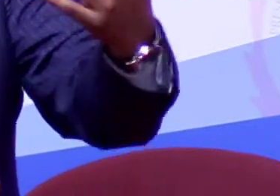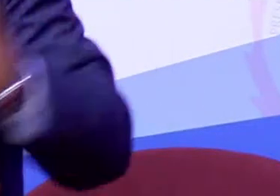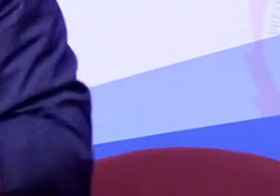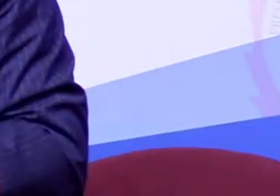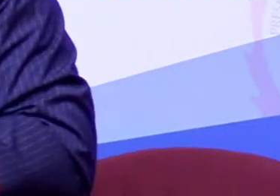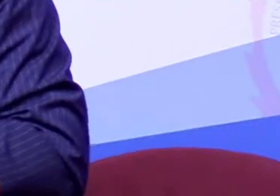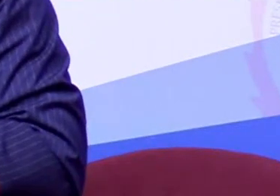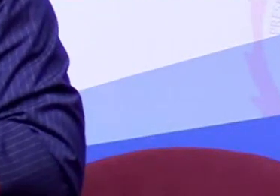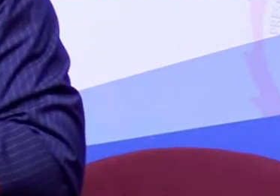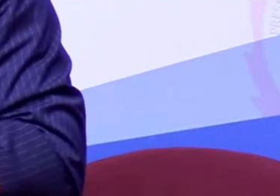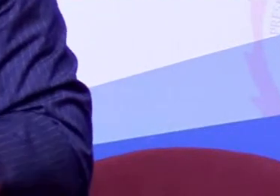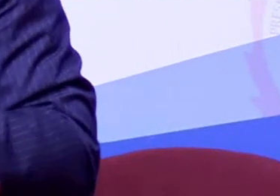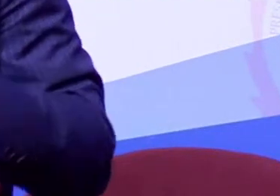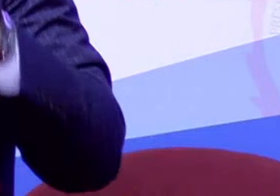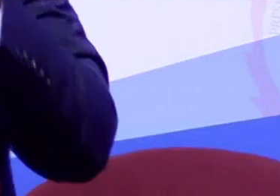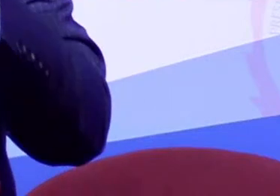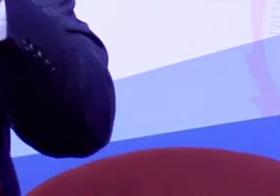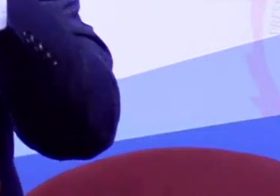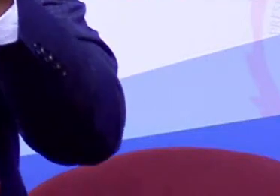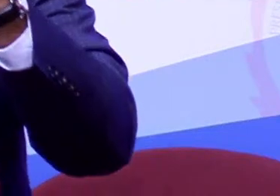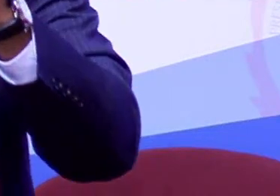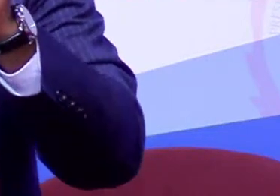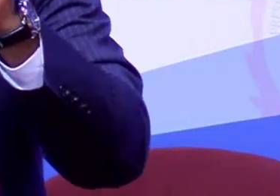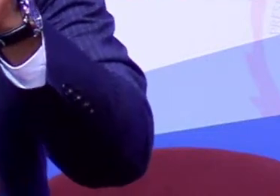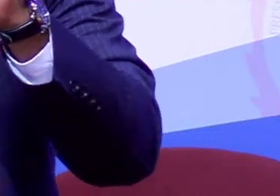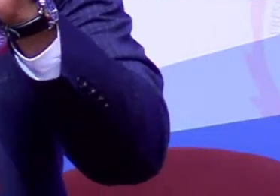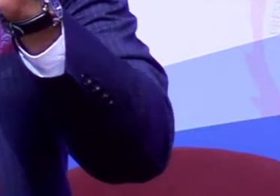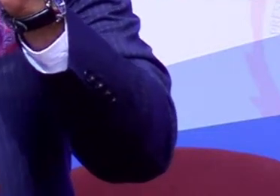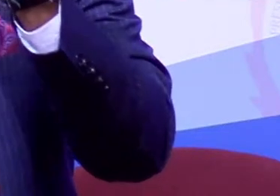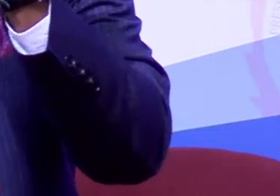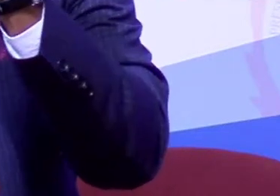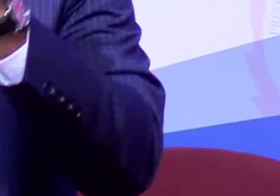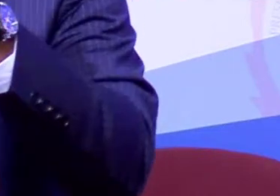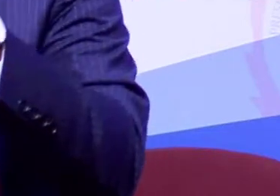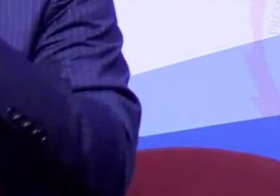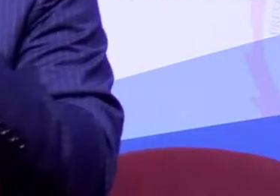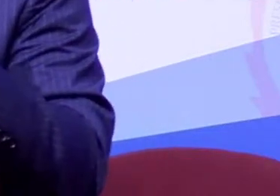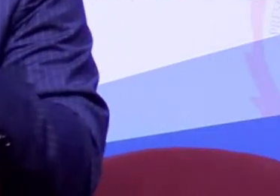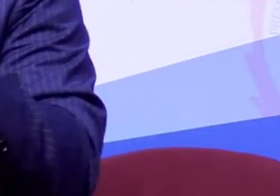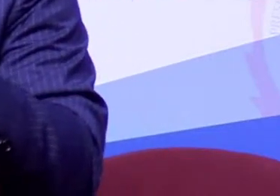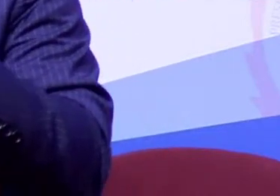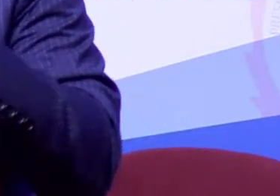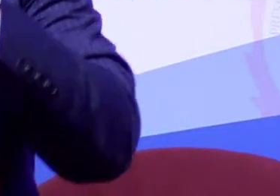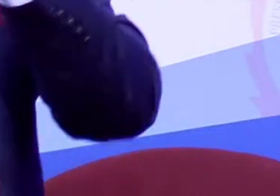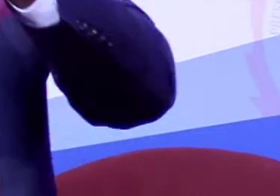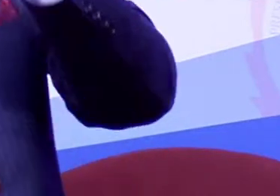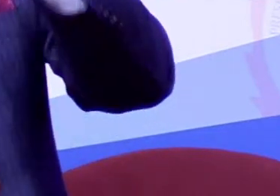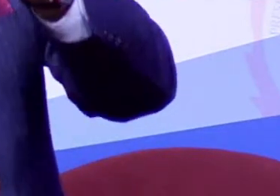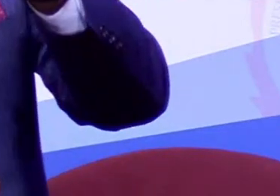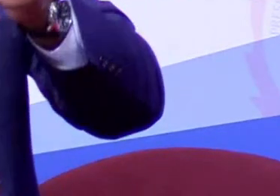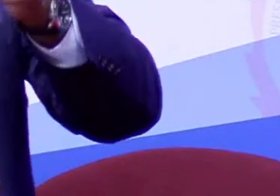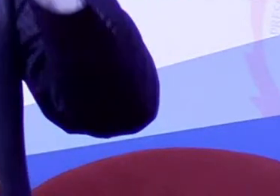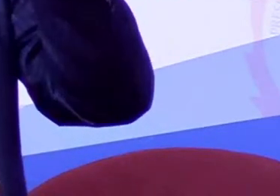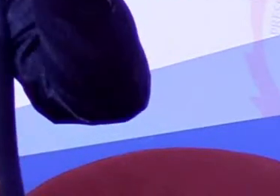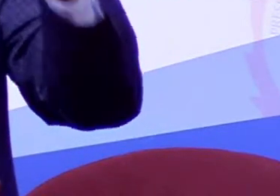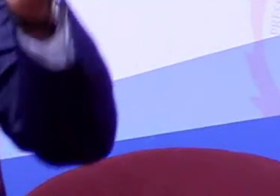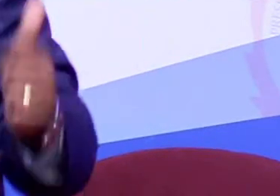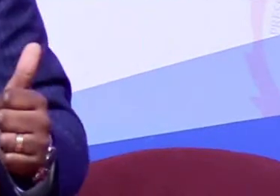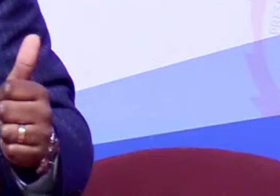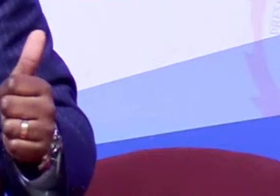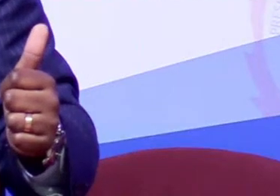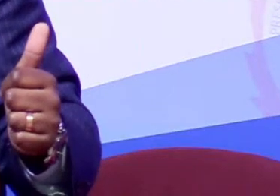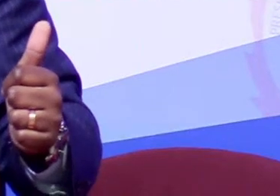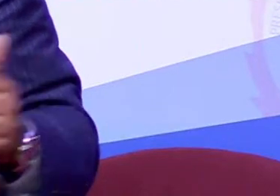the people of God? The fear of the Lord, as the book of Proverbs says, is the beginning of